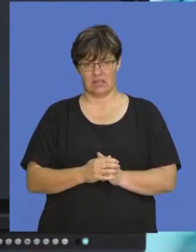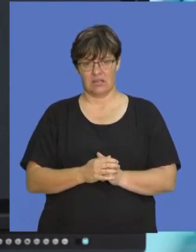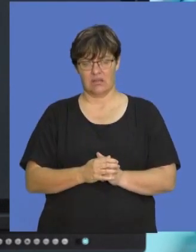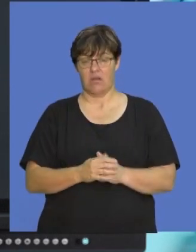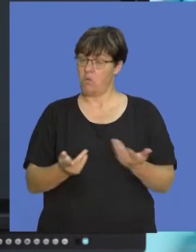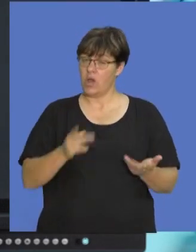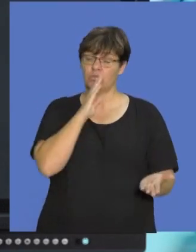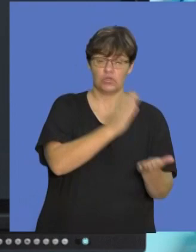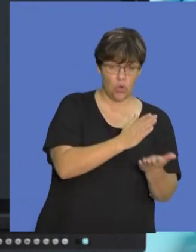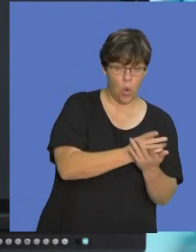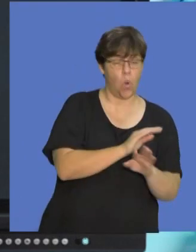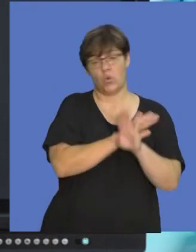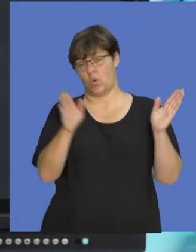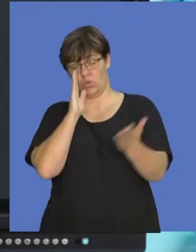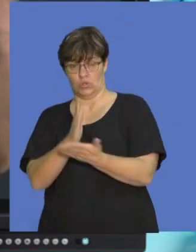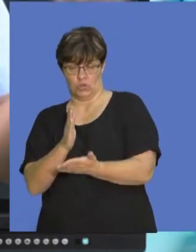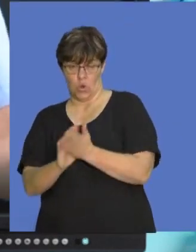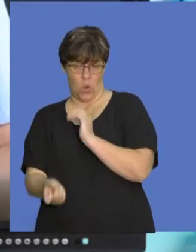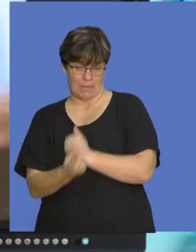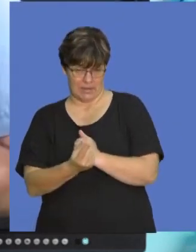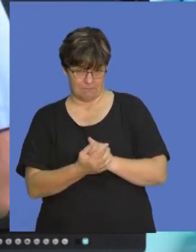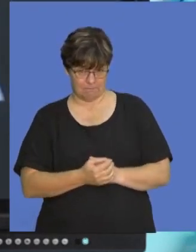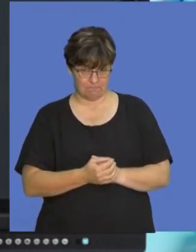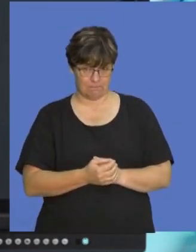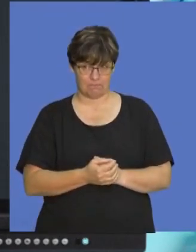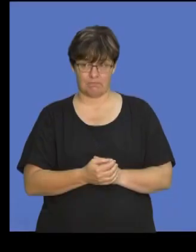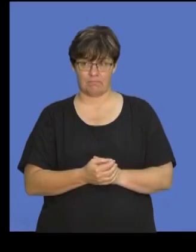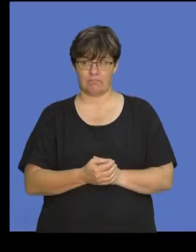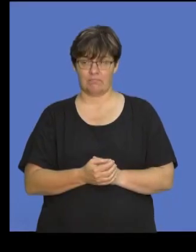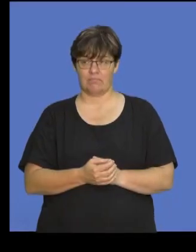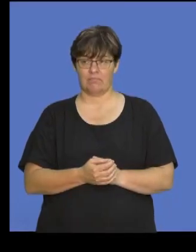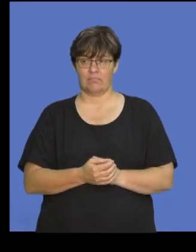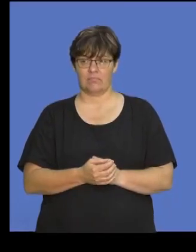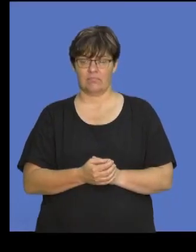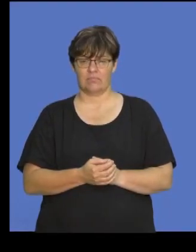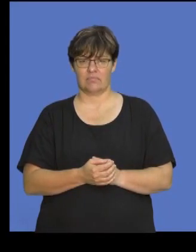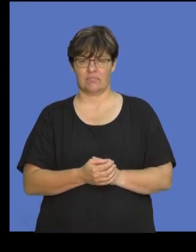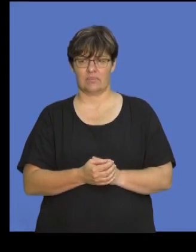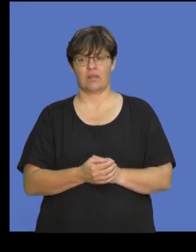telling us, that we are certain or not so certain of something happening.